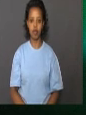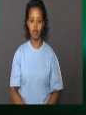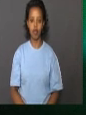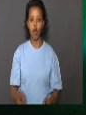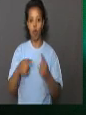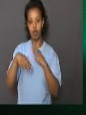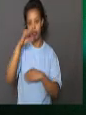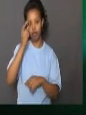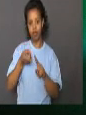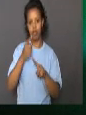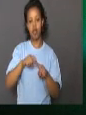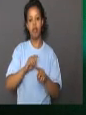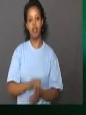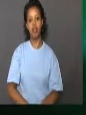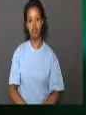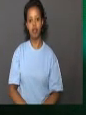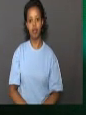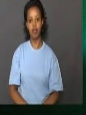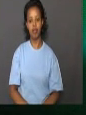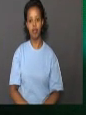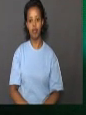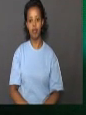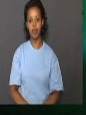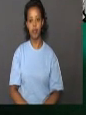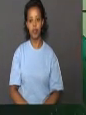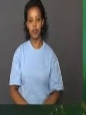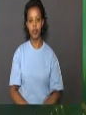Let's get back to our lesson.